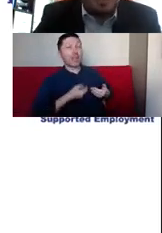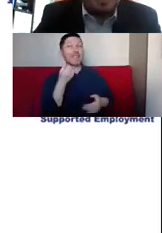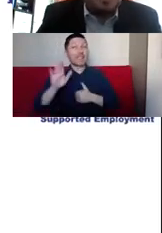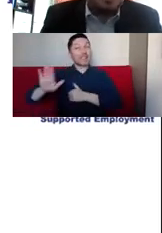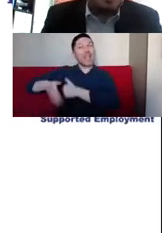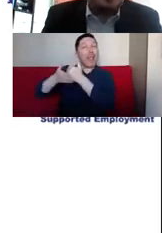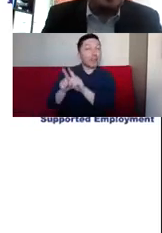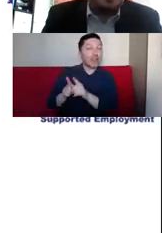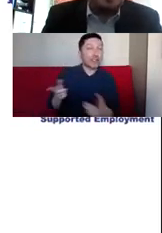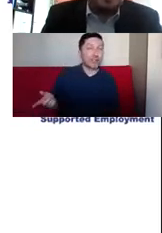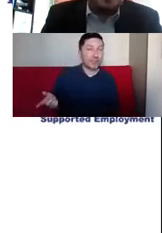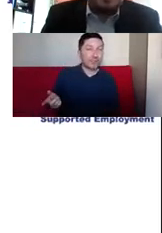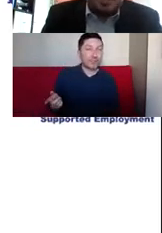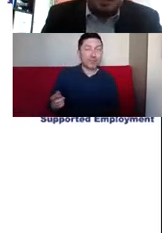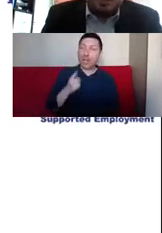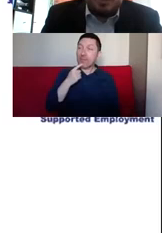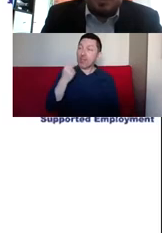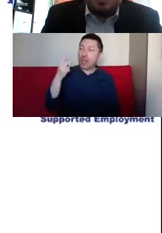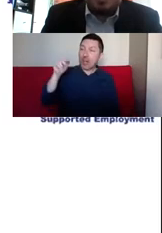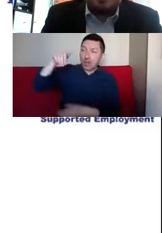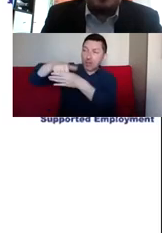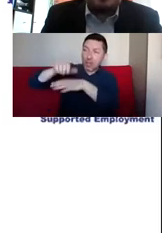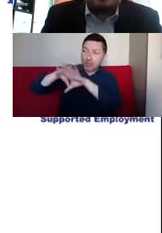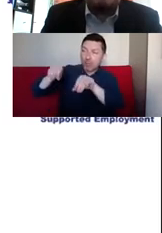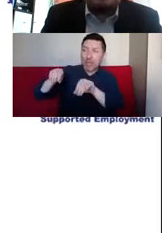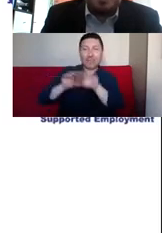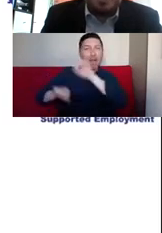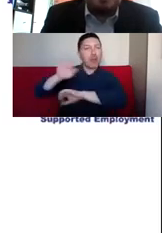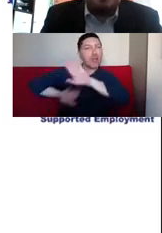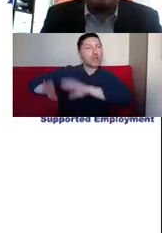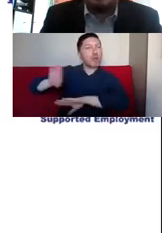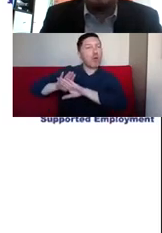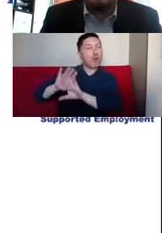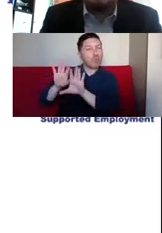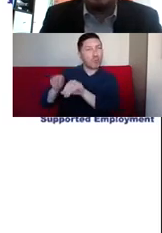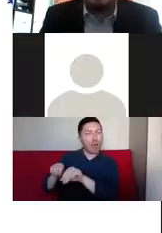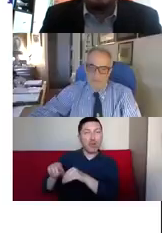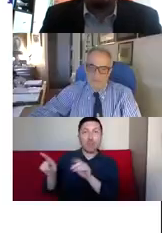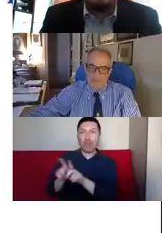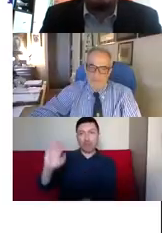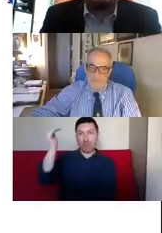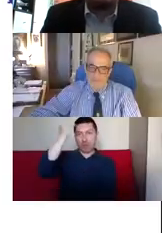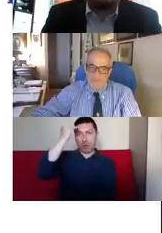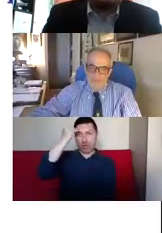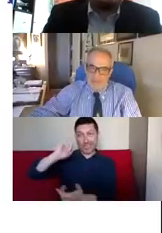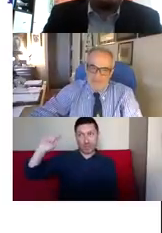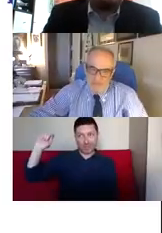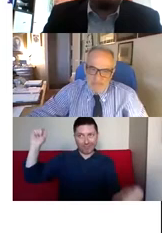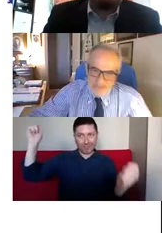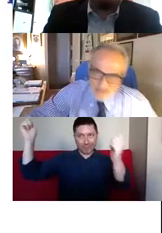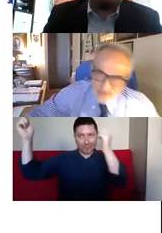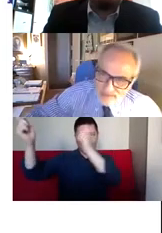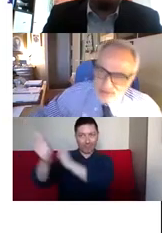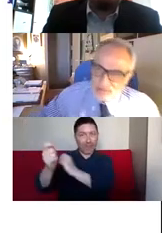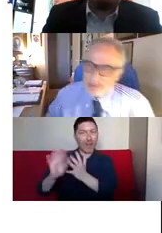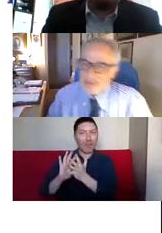shifting mindsets. Thank you for your attention and happy to answer some questions.